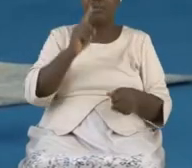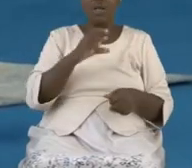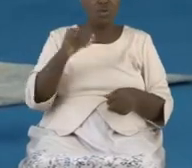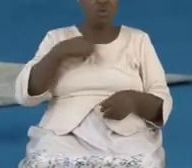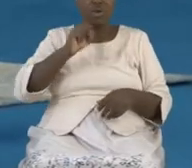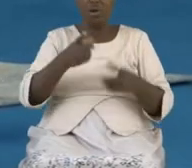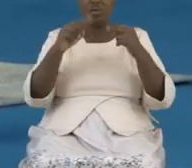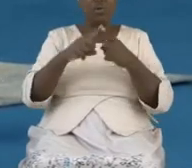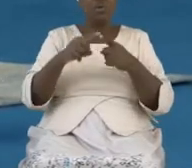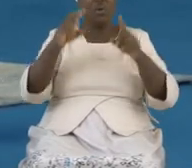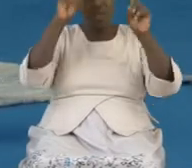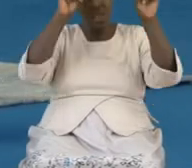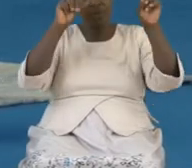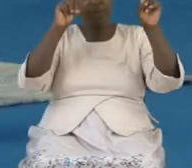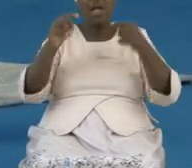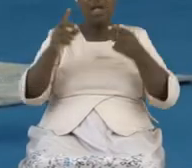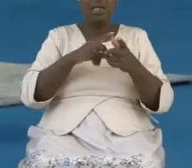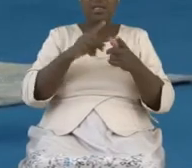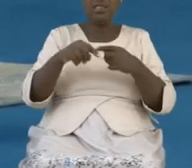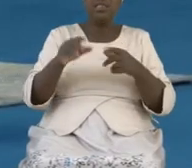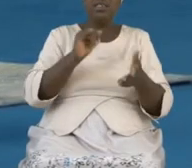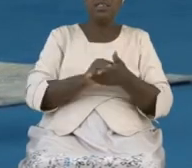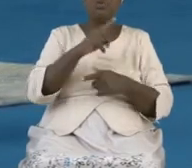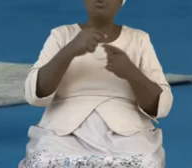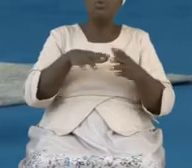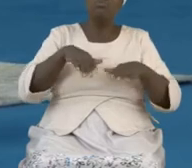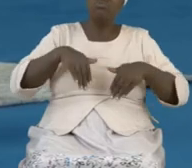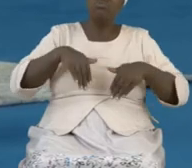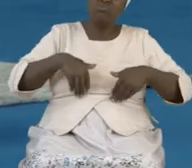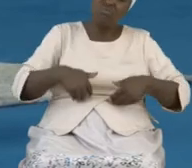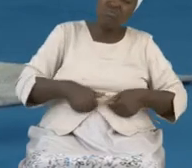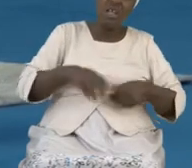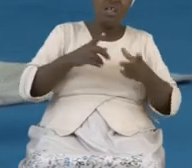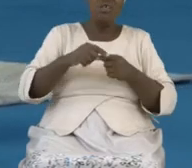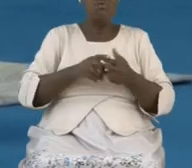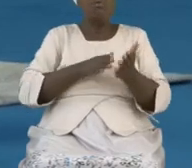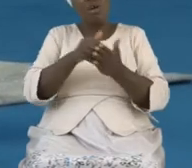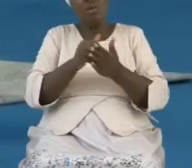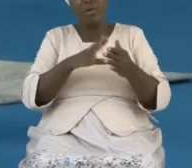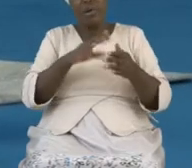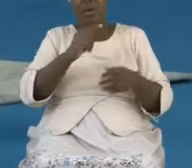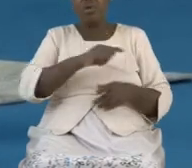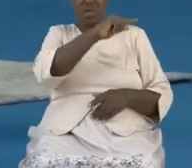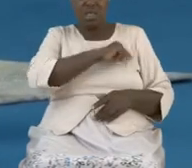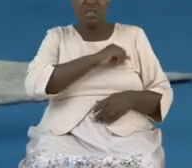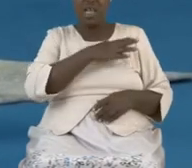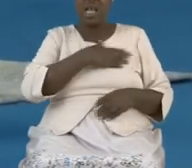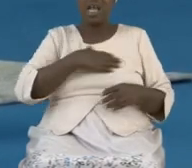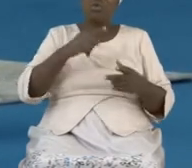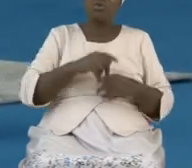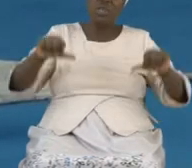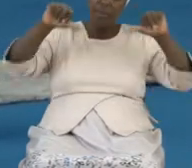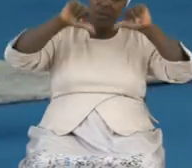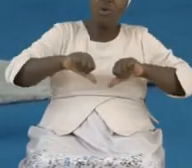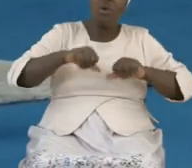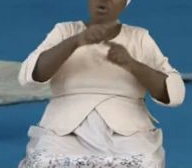him when you are weighed down by your guilt, by your condemnation, when you are weighed down